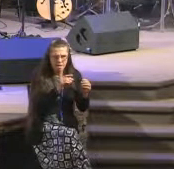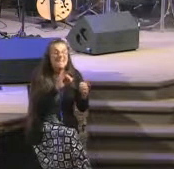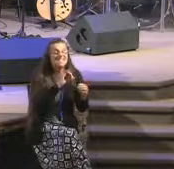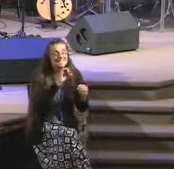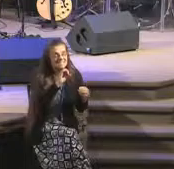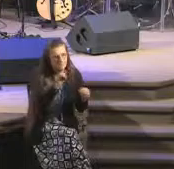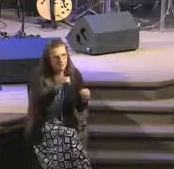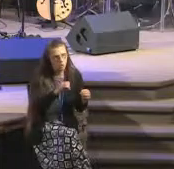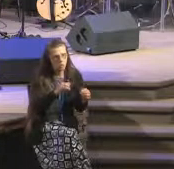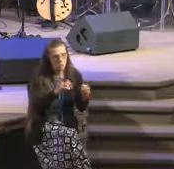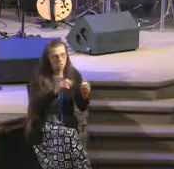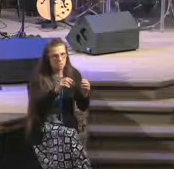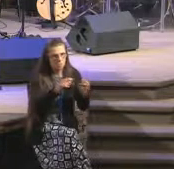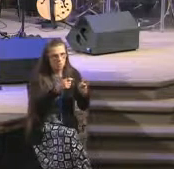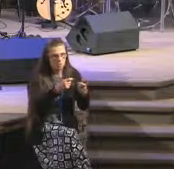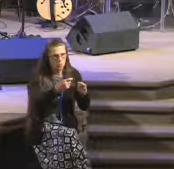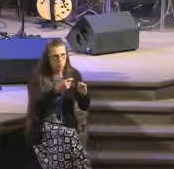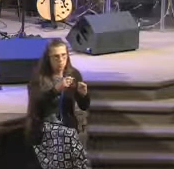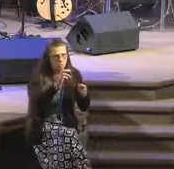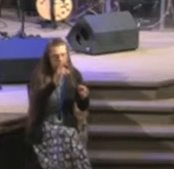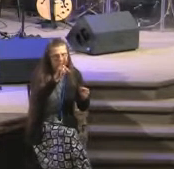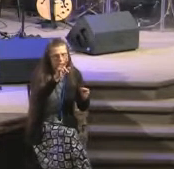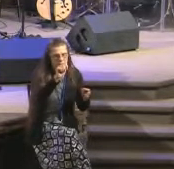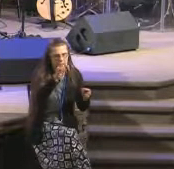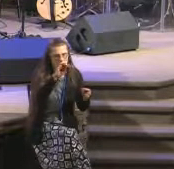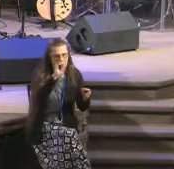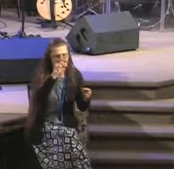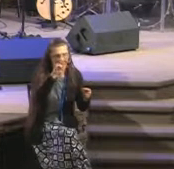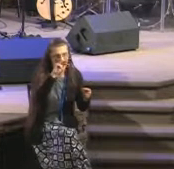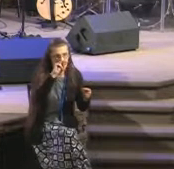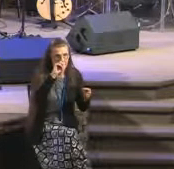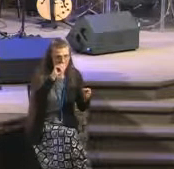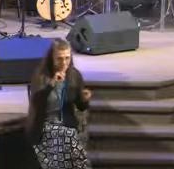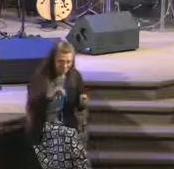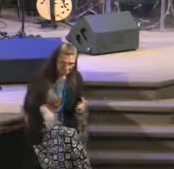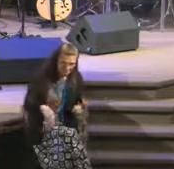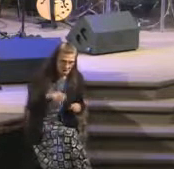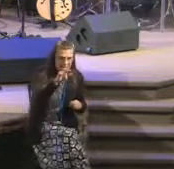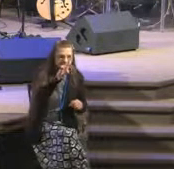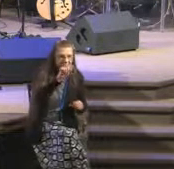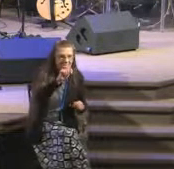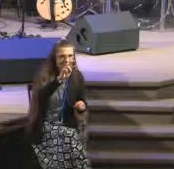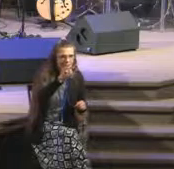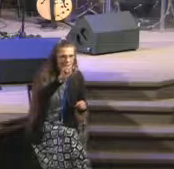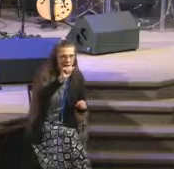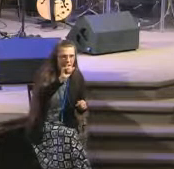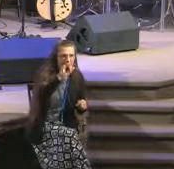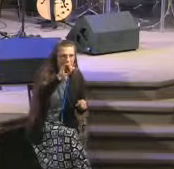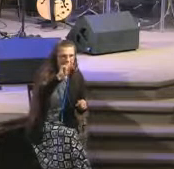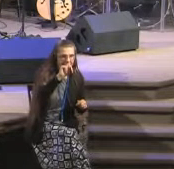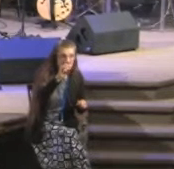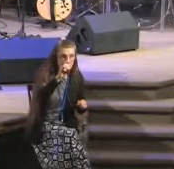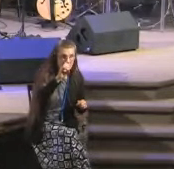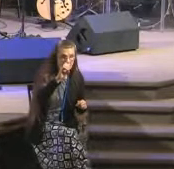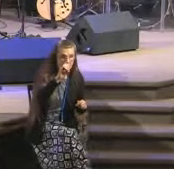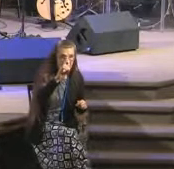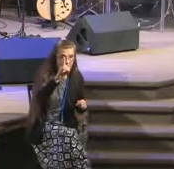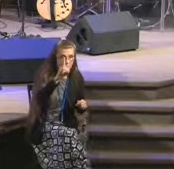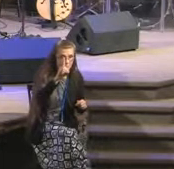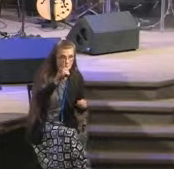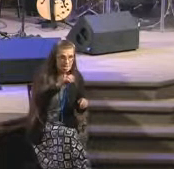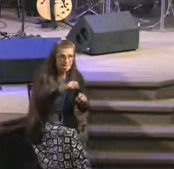in all of this atmosphere that I've described for you. He's a priest in this day in that